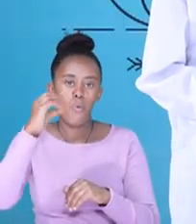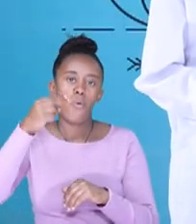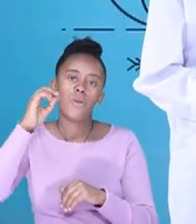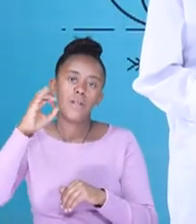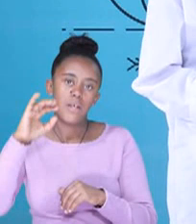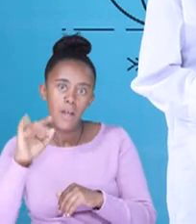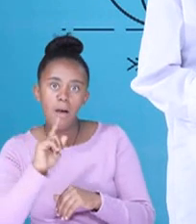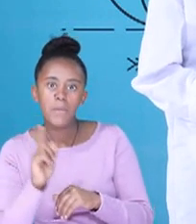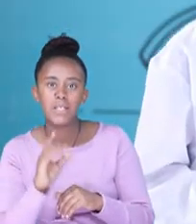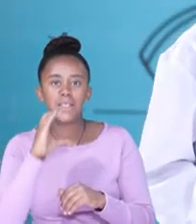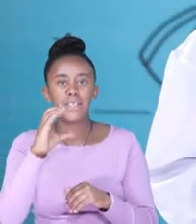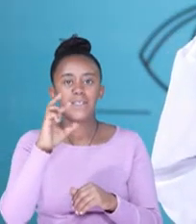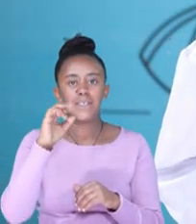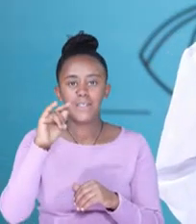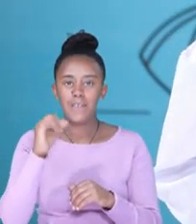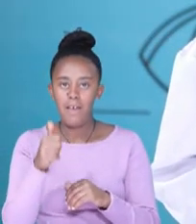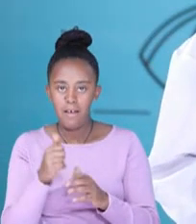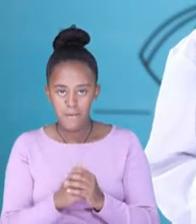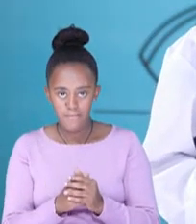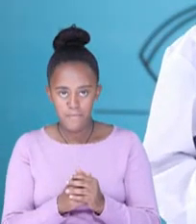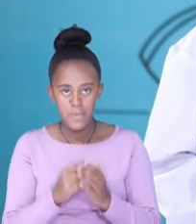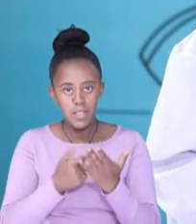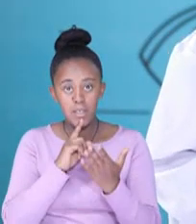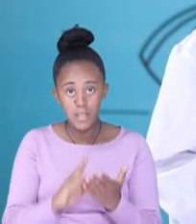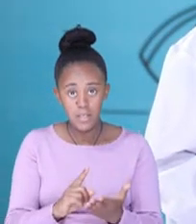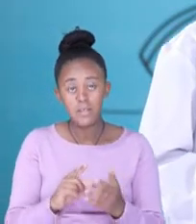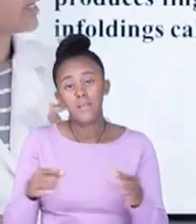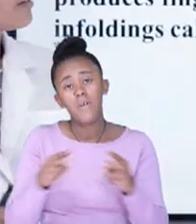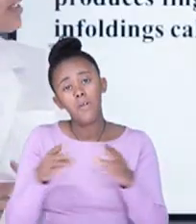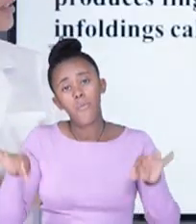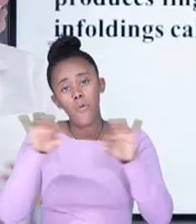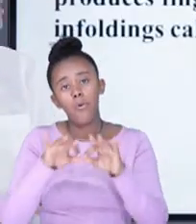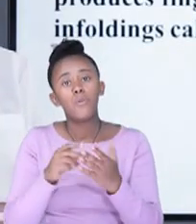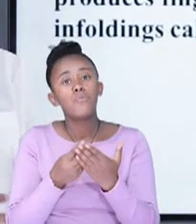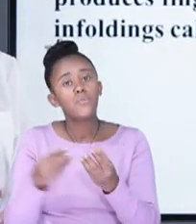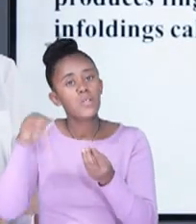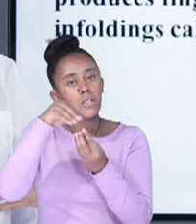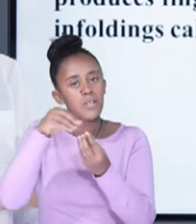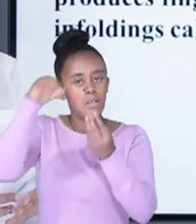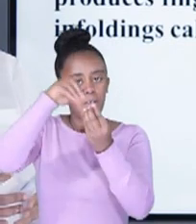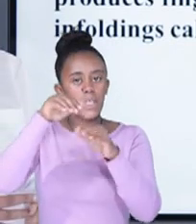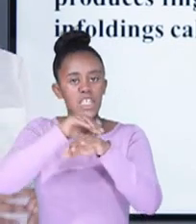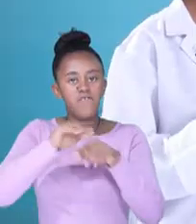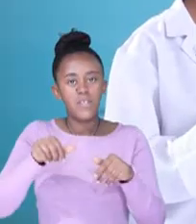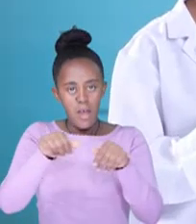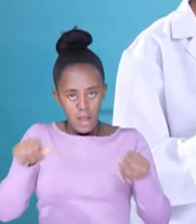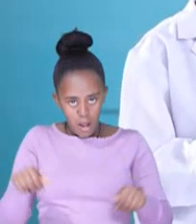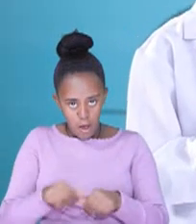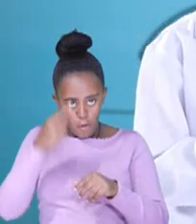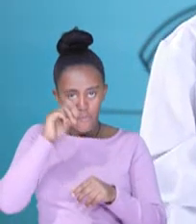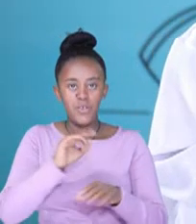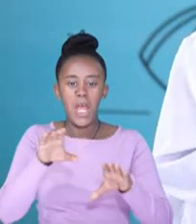as cristae. This folding is very important because it increases the surface area